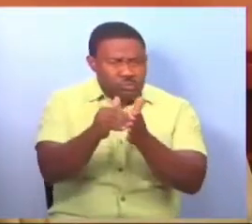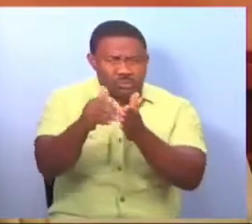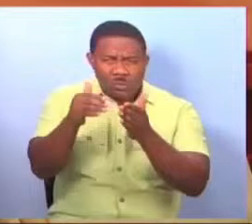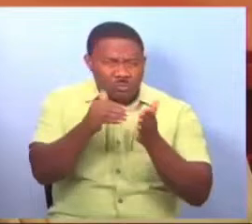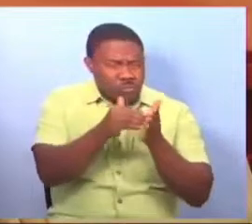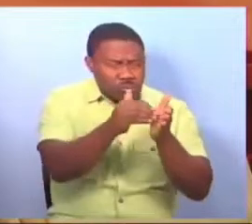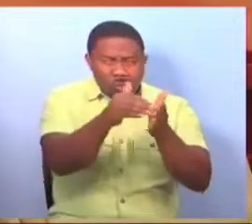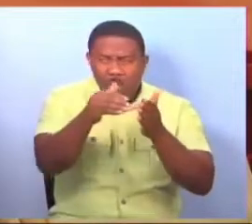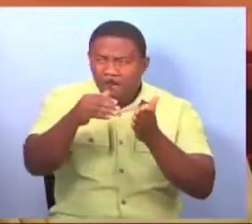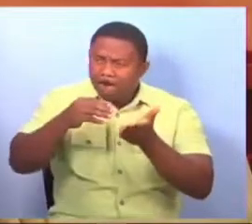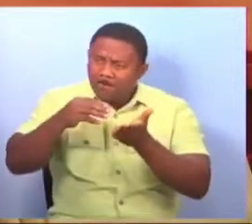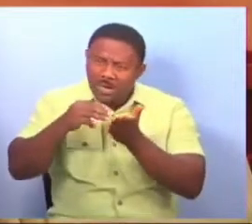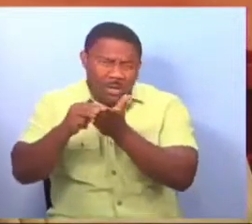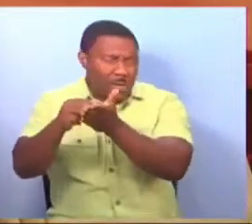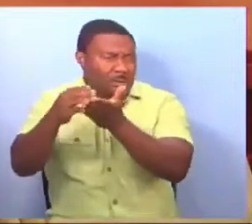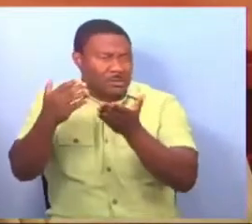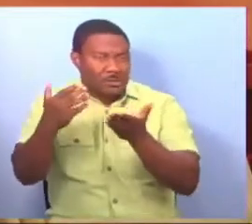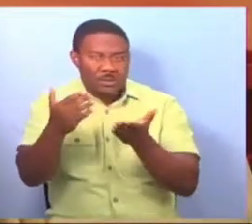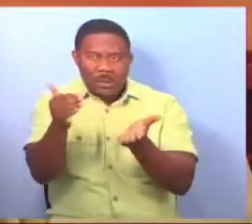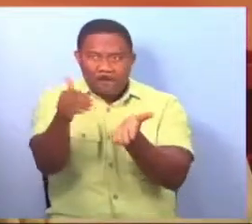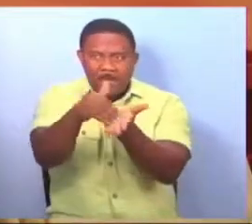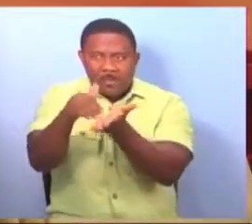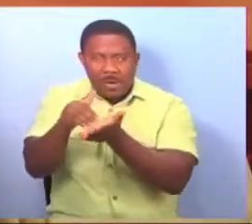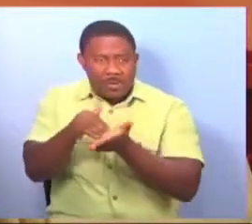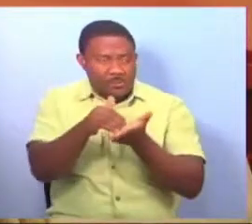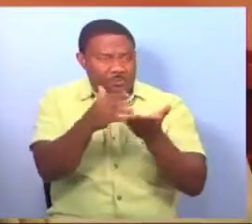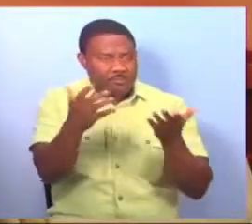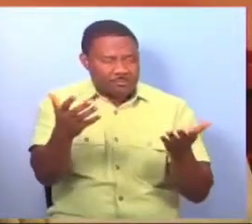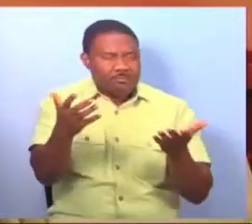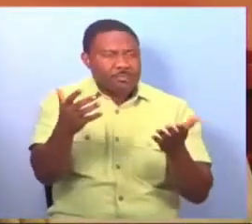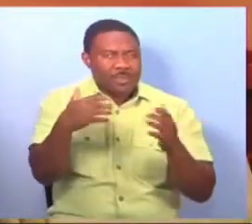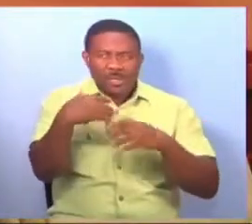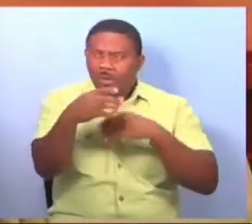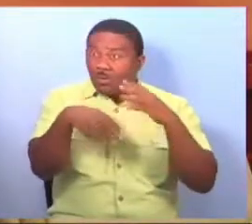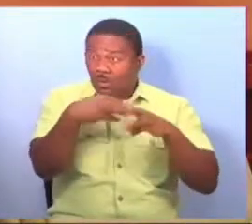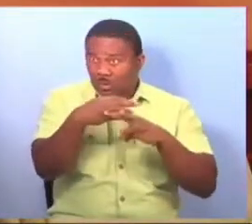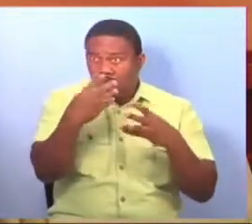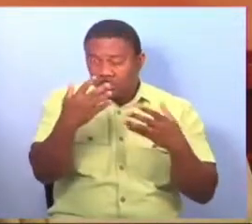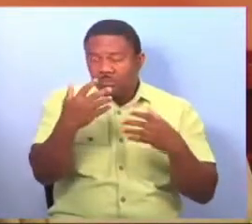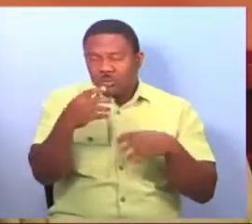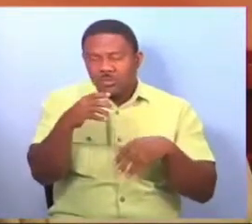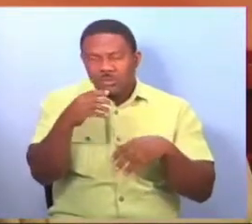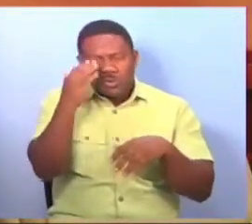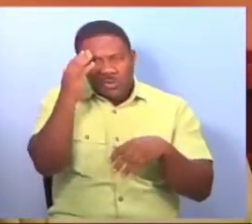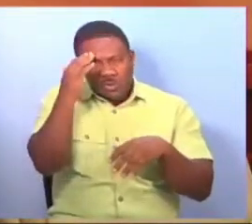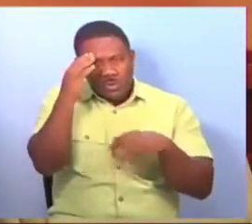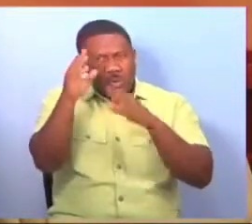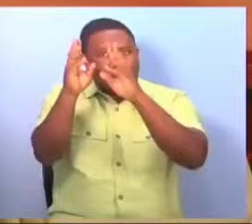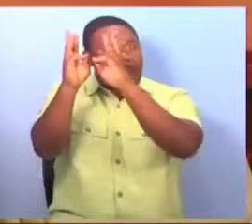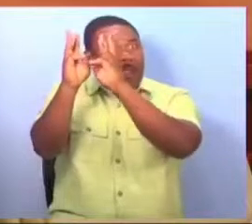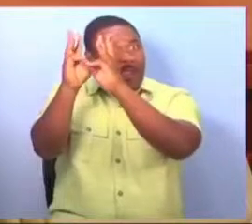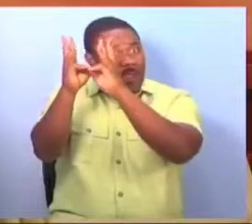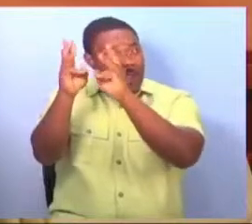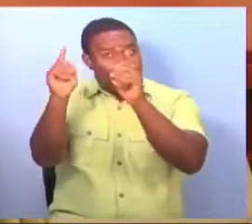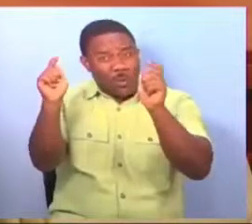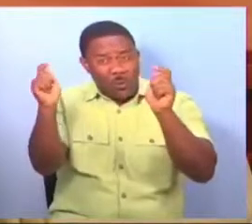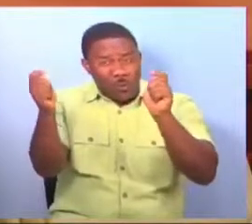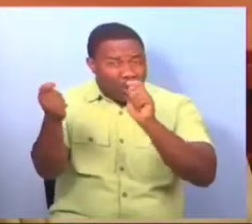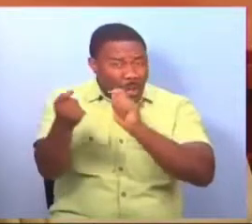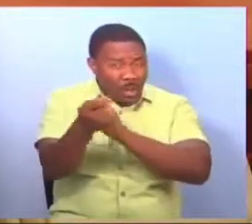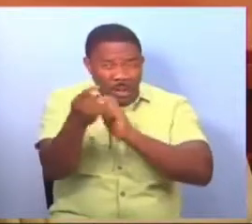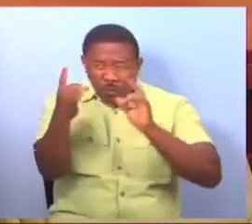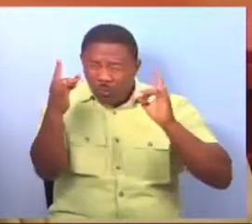across the country, climate change is something that is